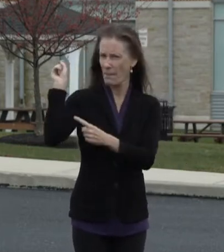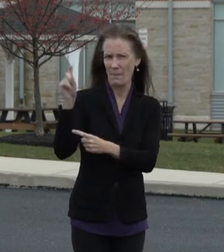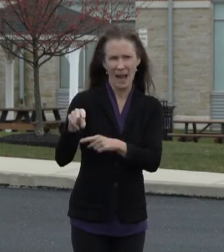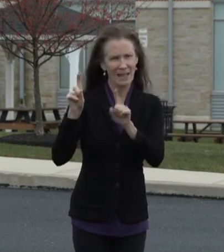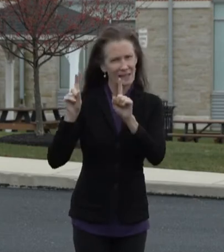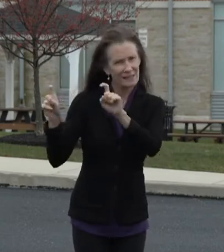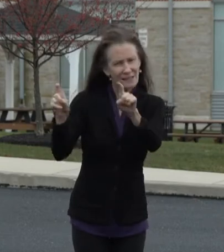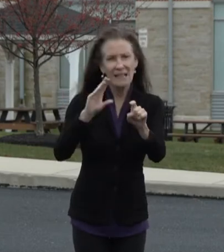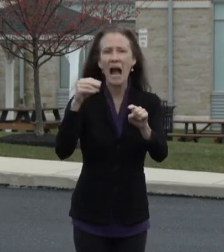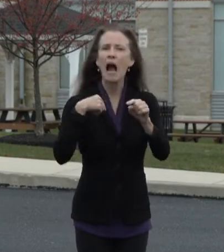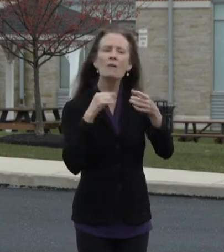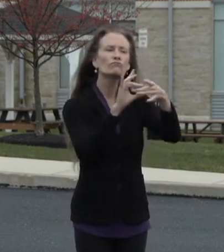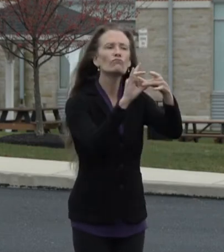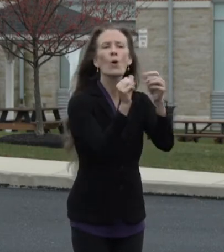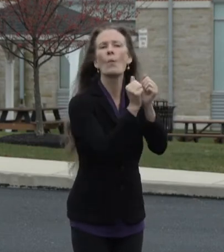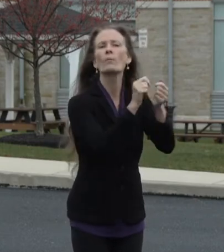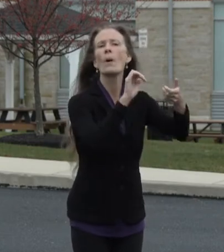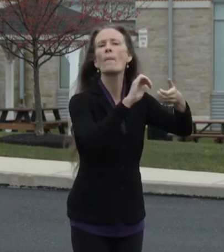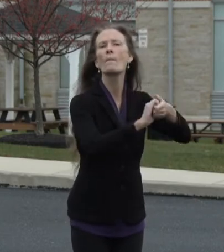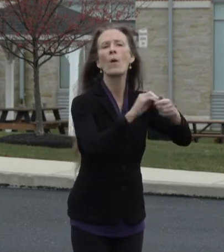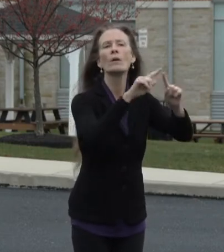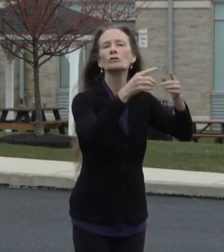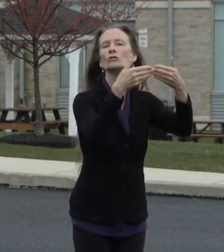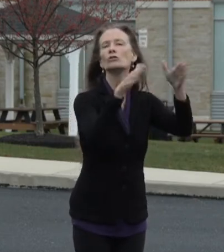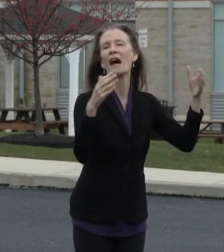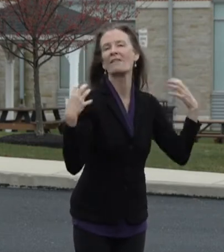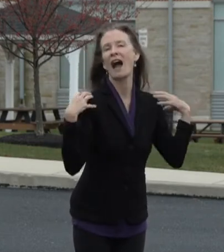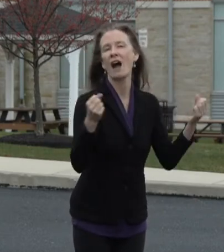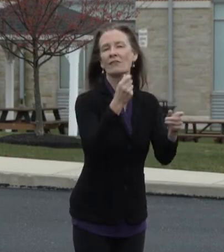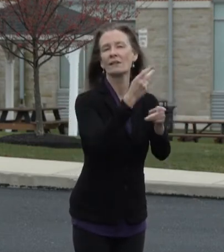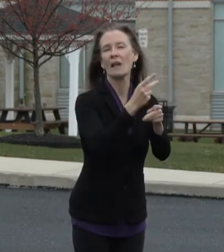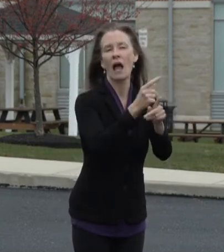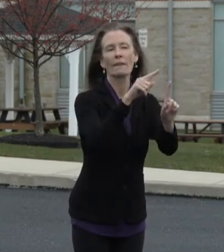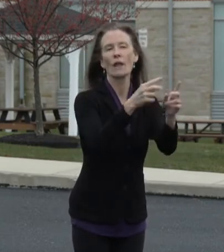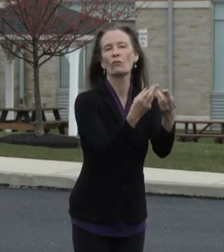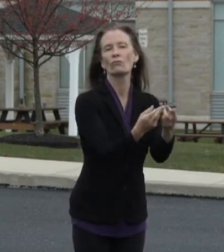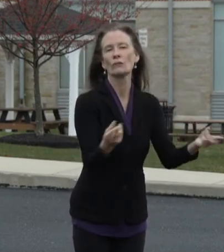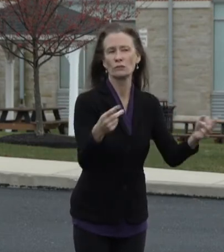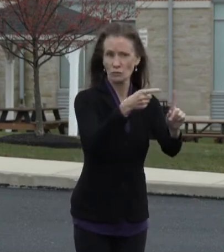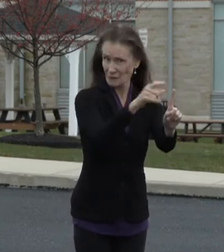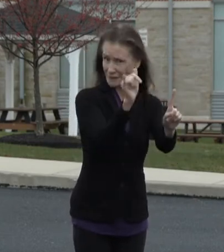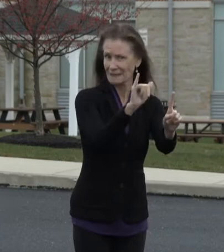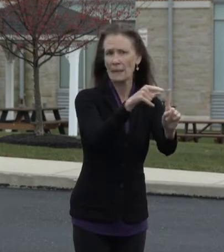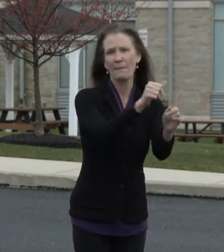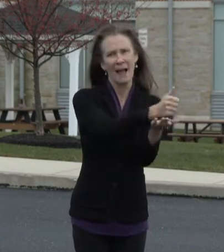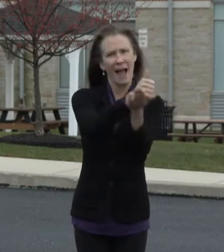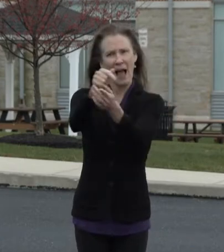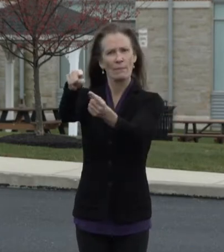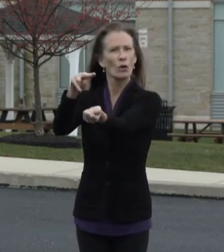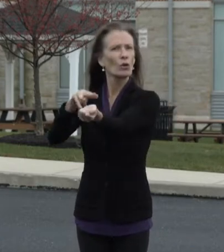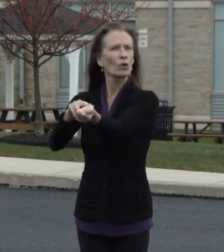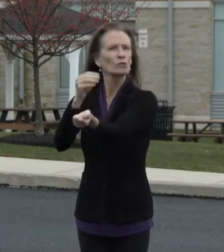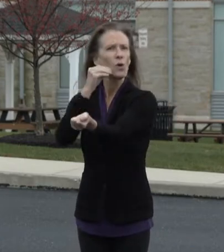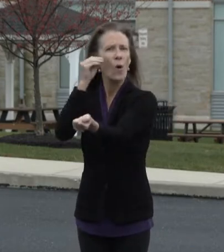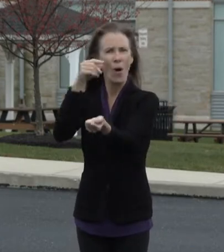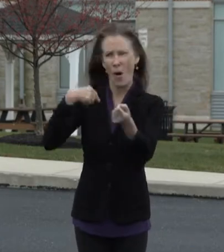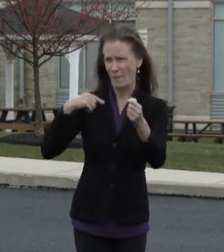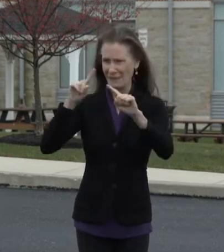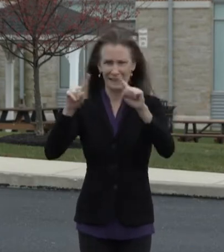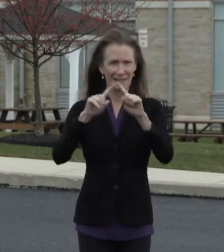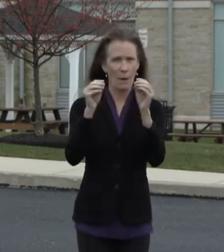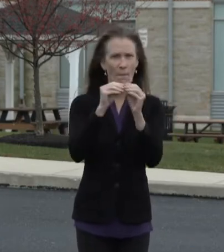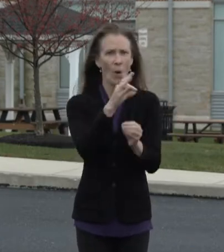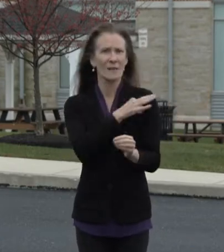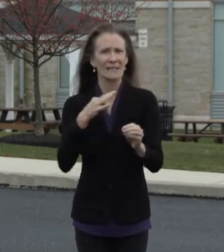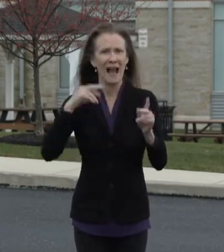General Healthcare Resources, or GHR, has assisted in staffing for many long-term care facilities across the